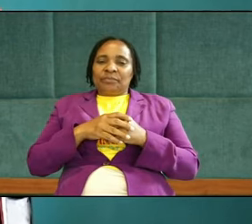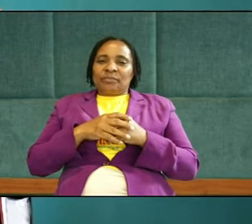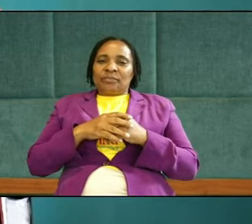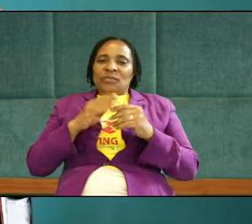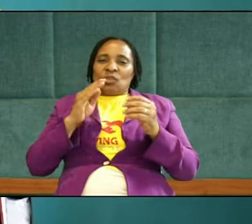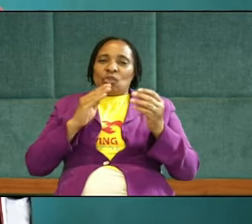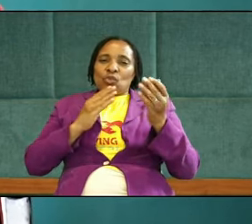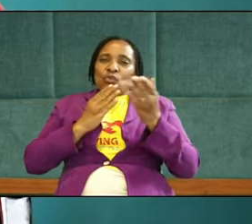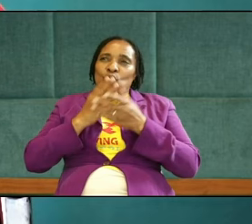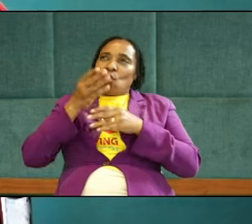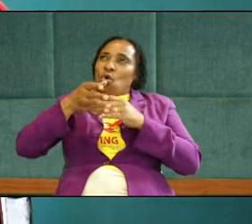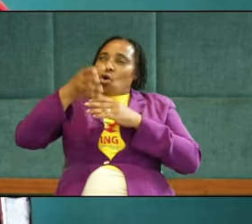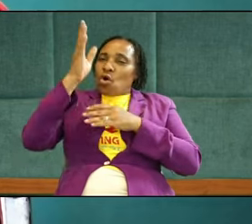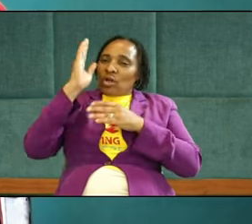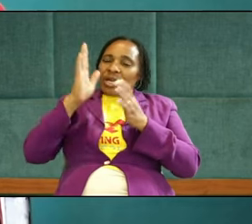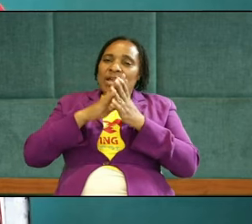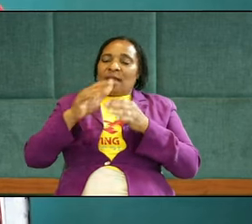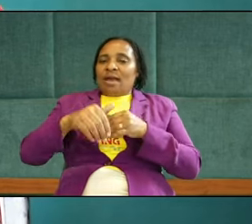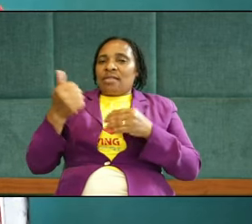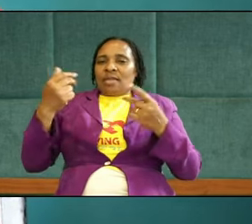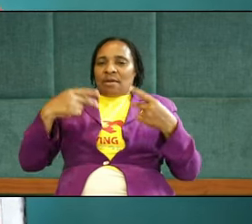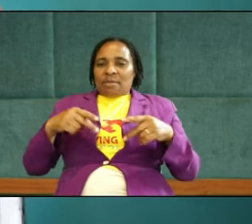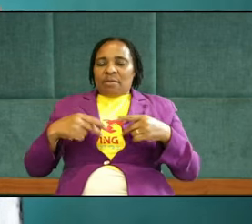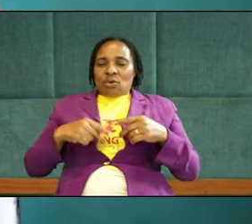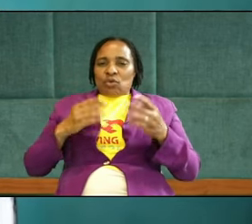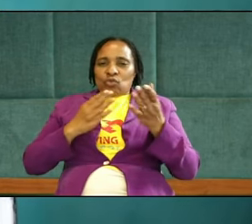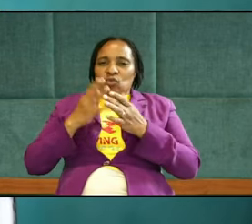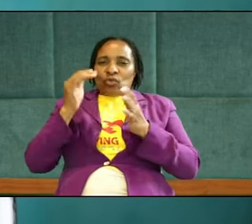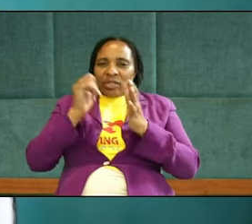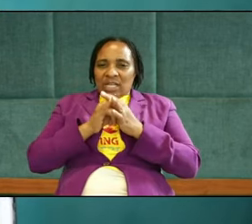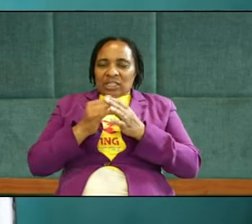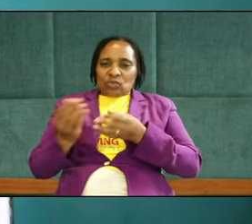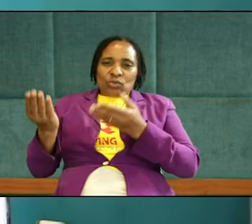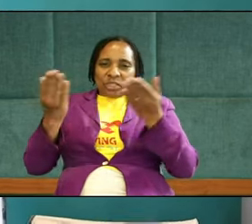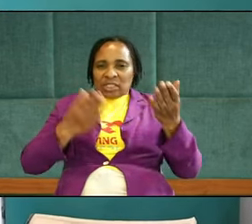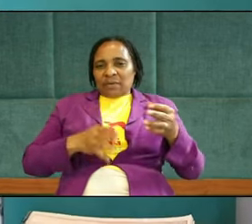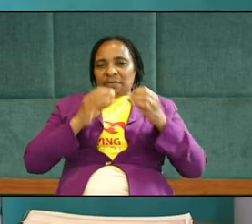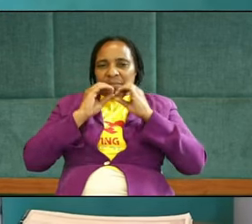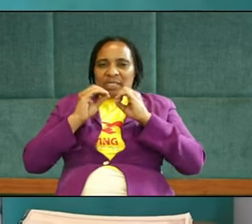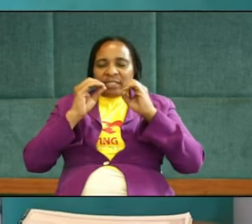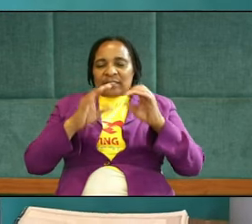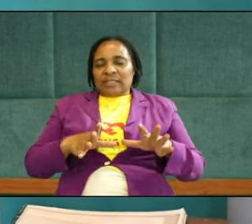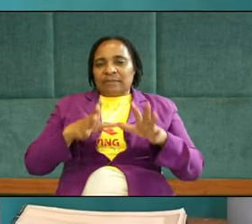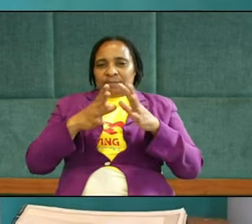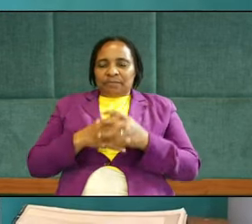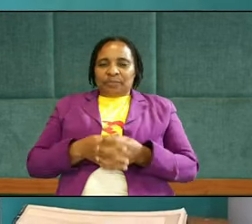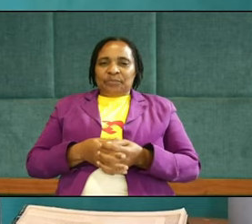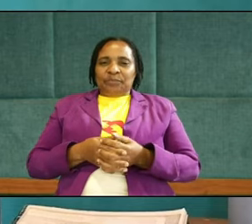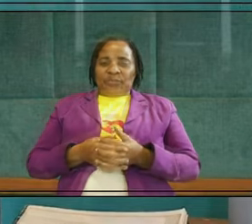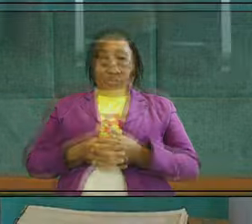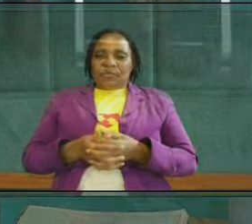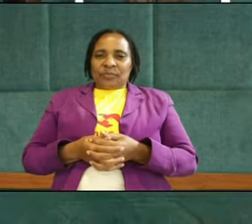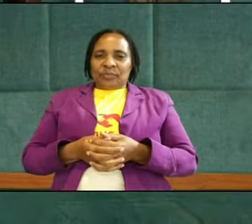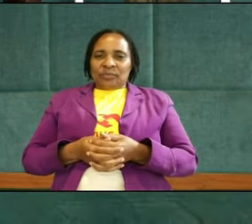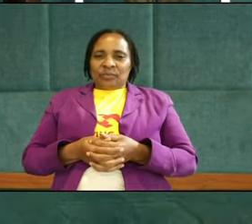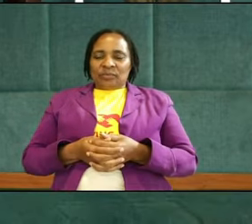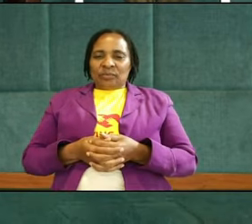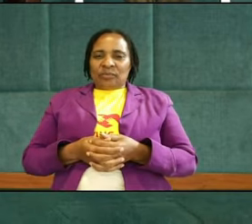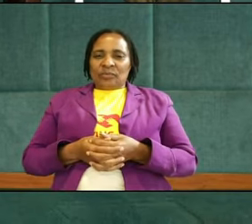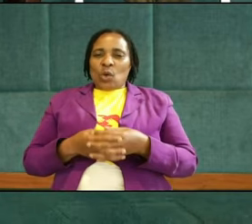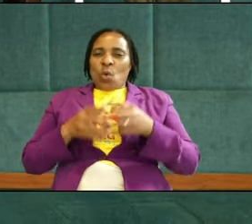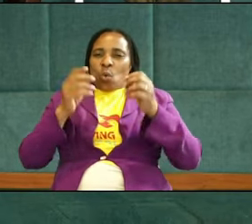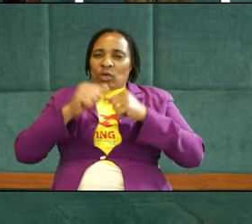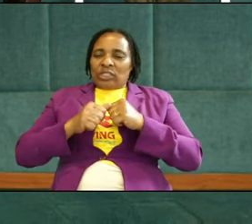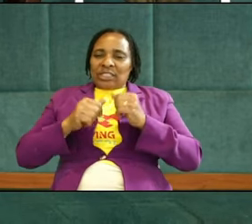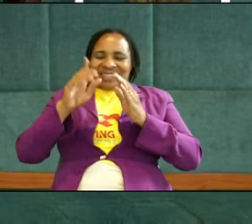towards God and also towards other people. Through that, you'll receive blessings. True. All right. Different take. What's the